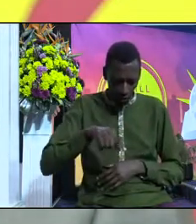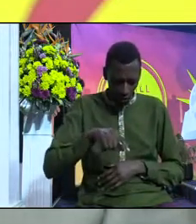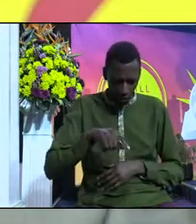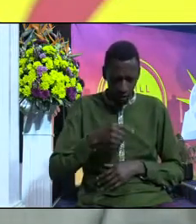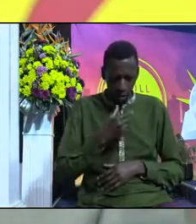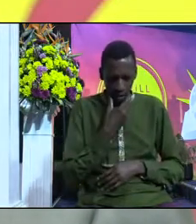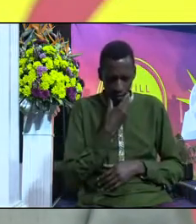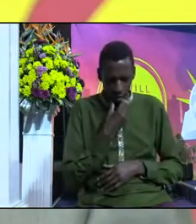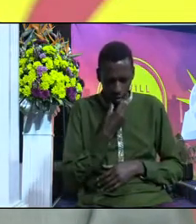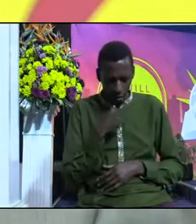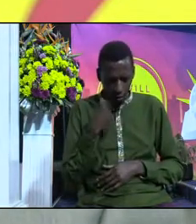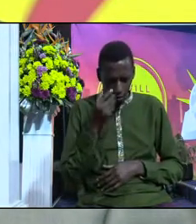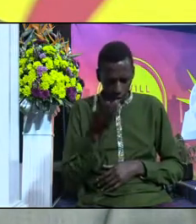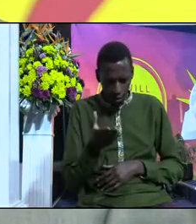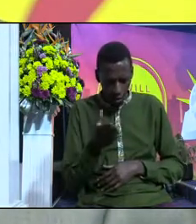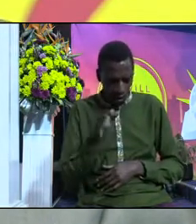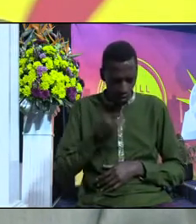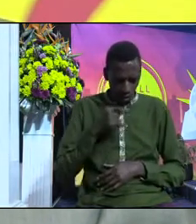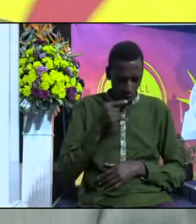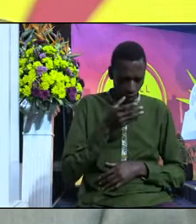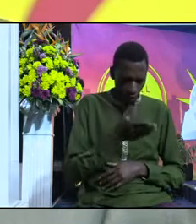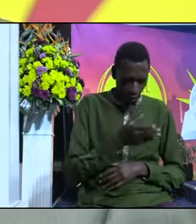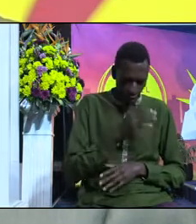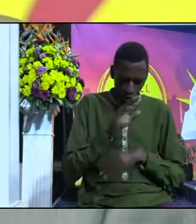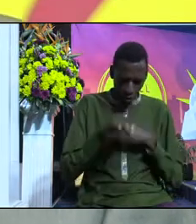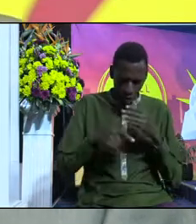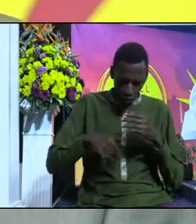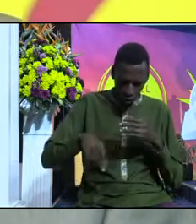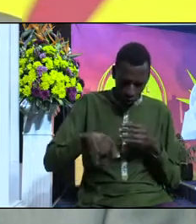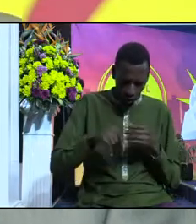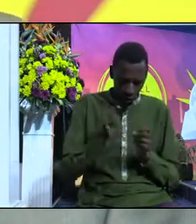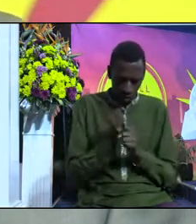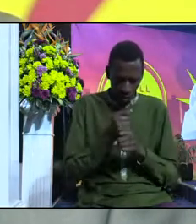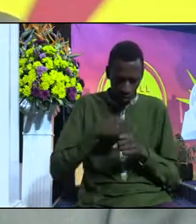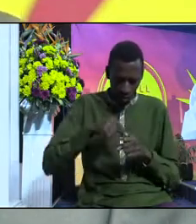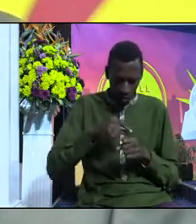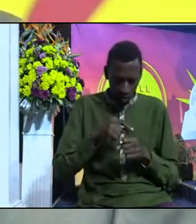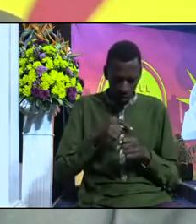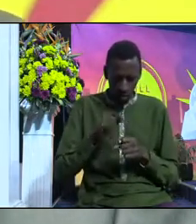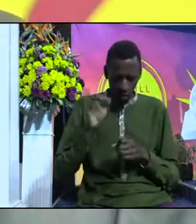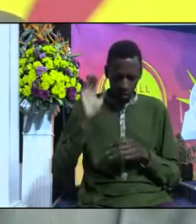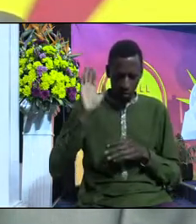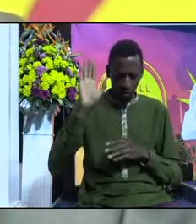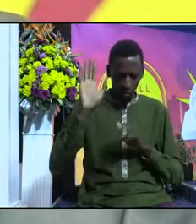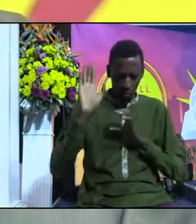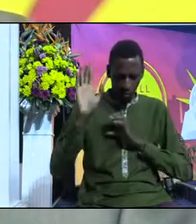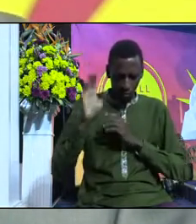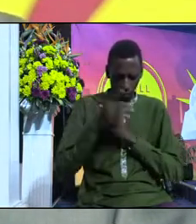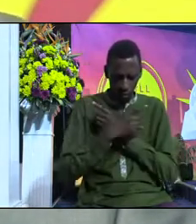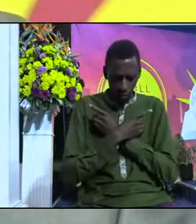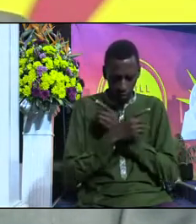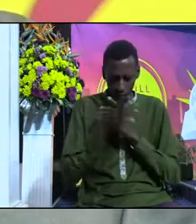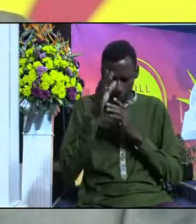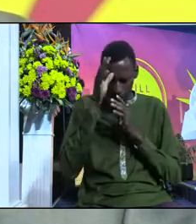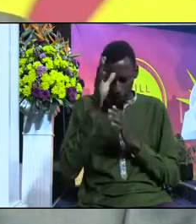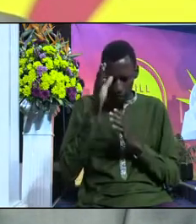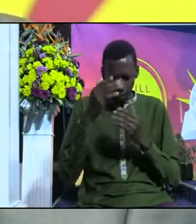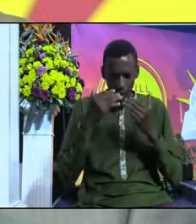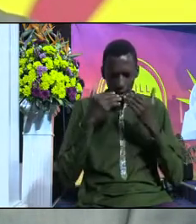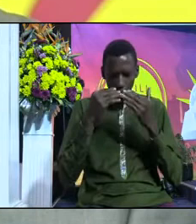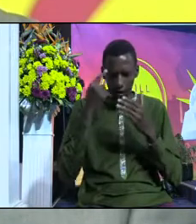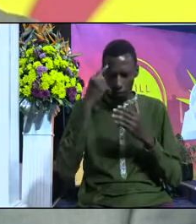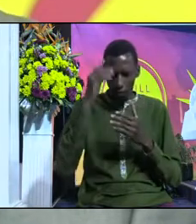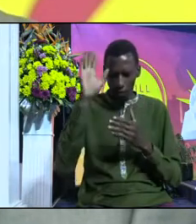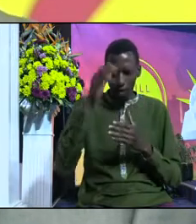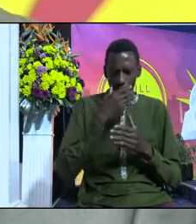The men who are here, the women who are here, all of us, make us thine, dear Father. We thank you for your